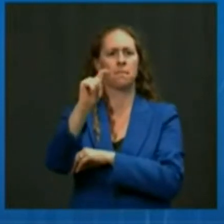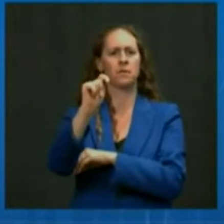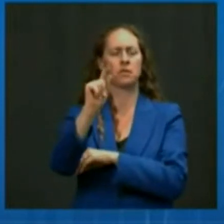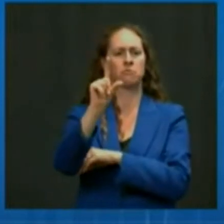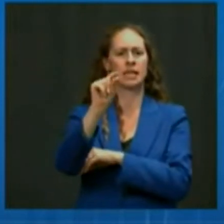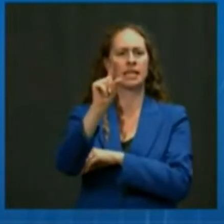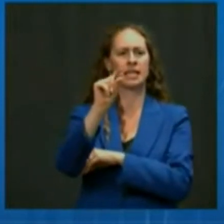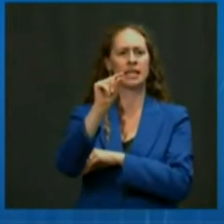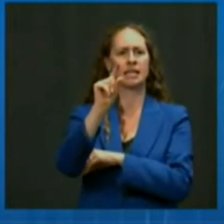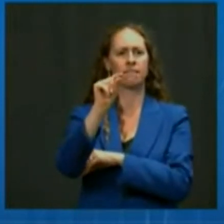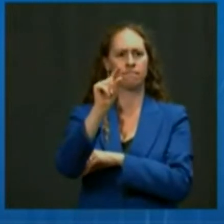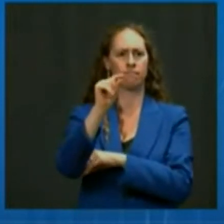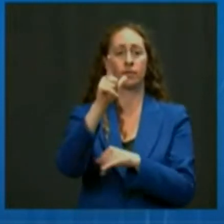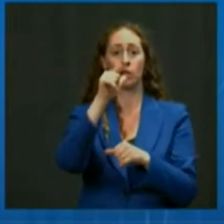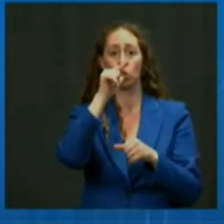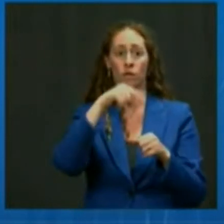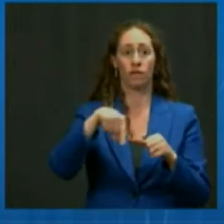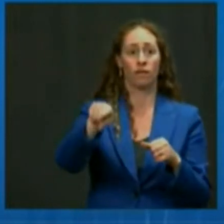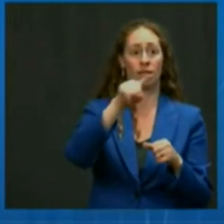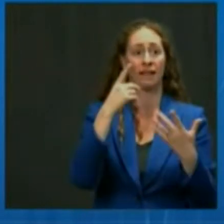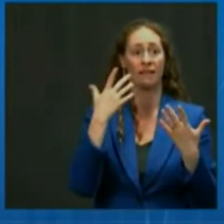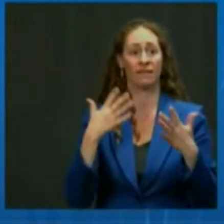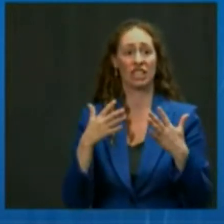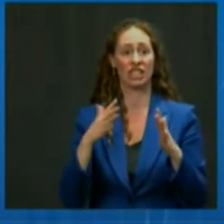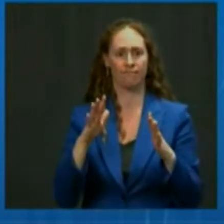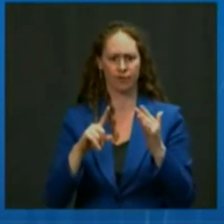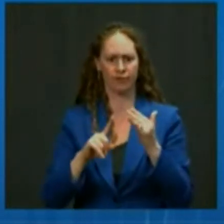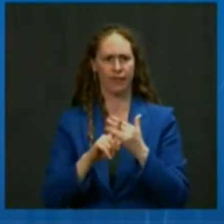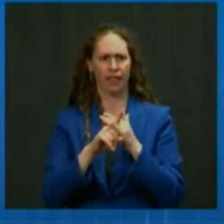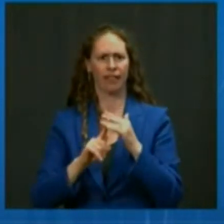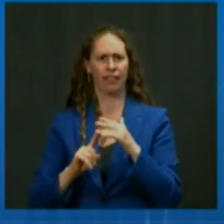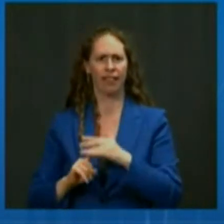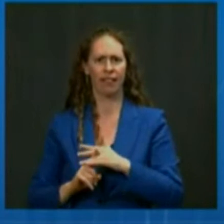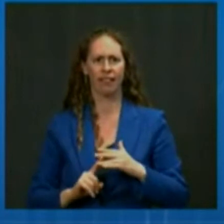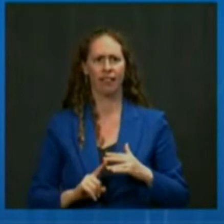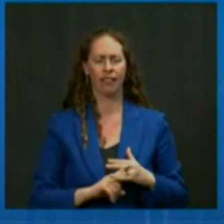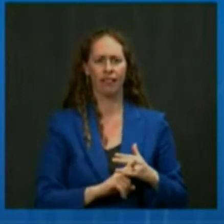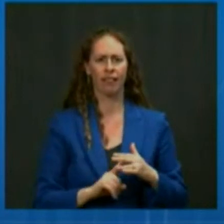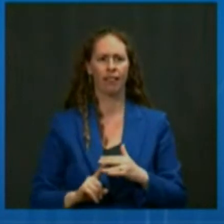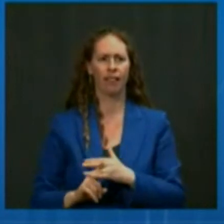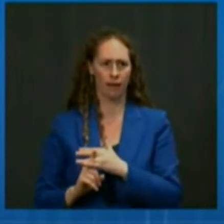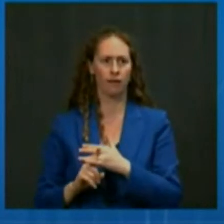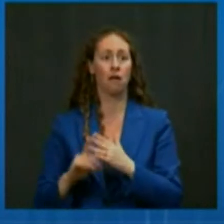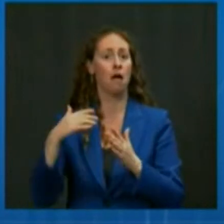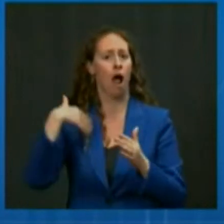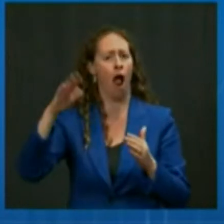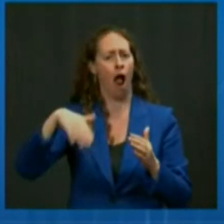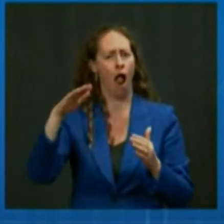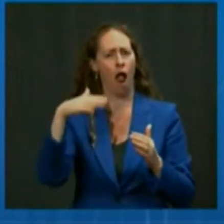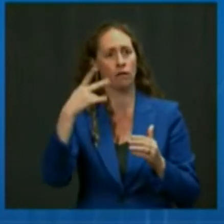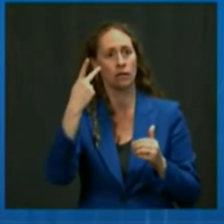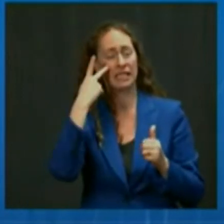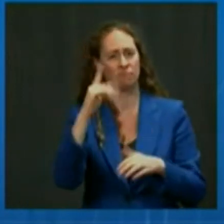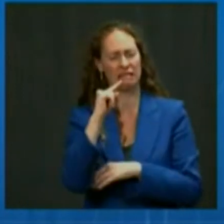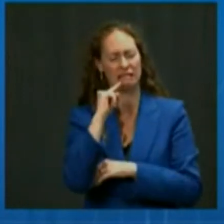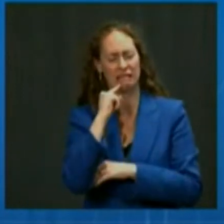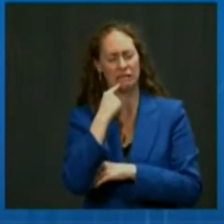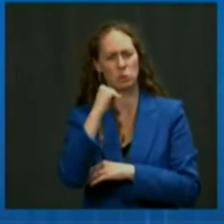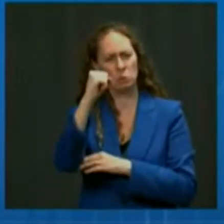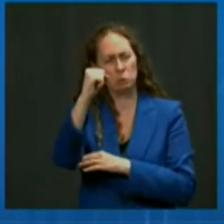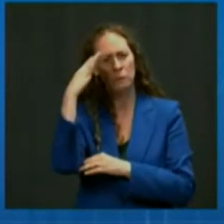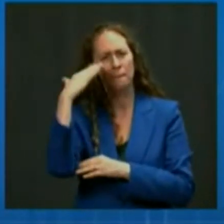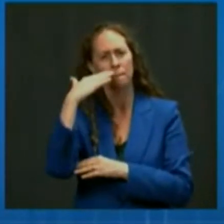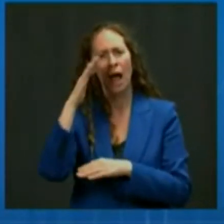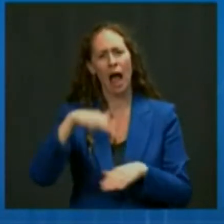infection is waning, we have not yet seen that severe disease and hospitalizations is really waning. That's remaining